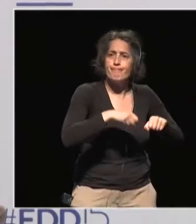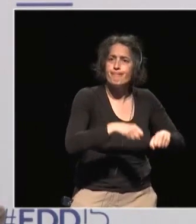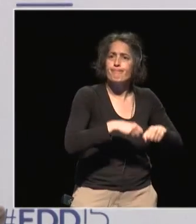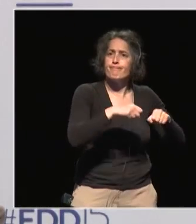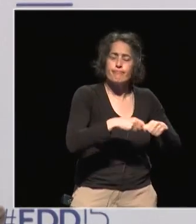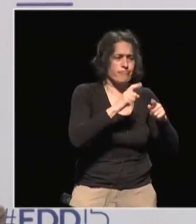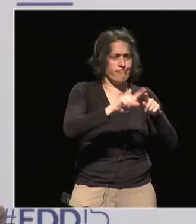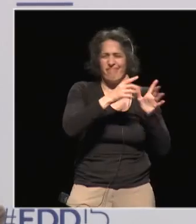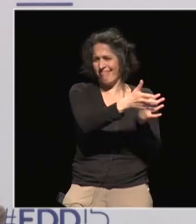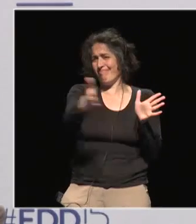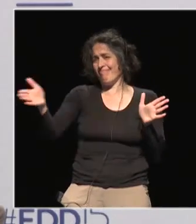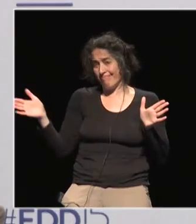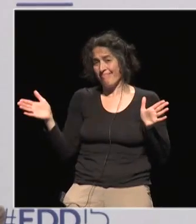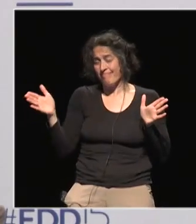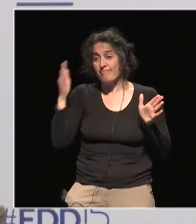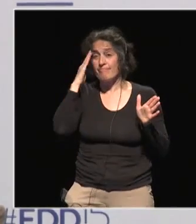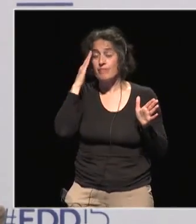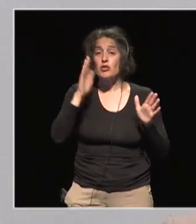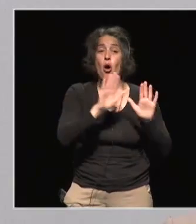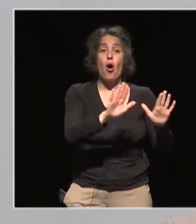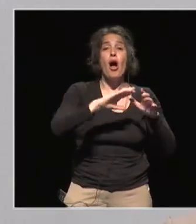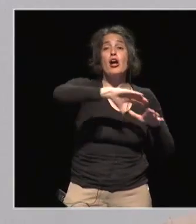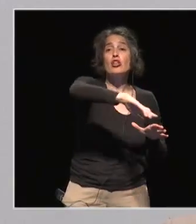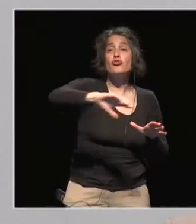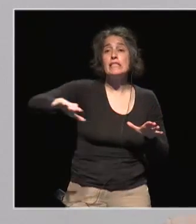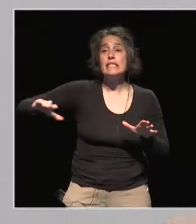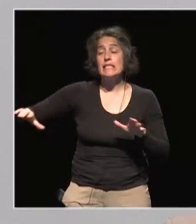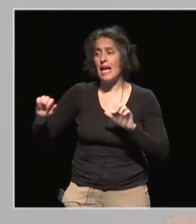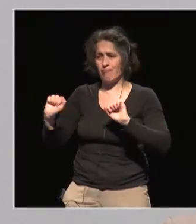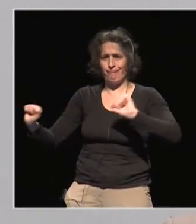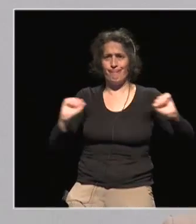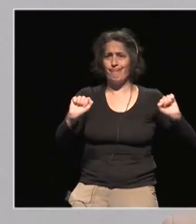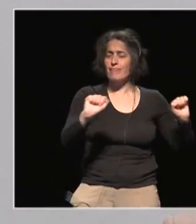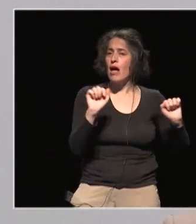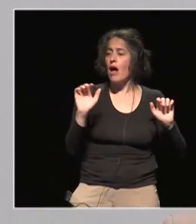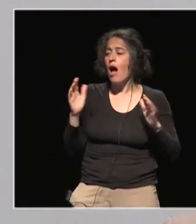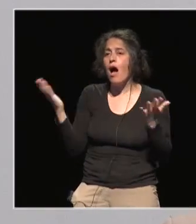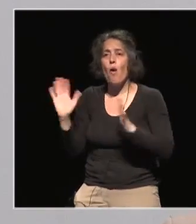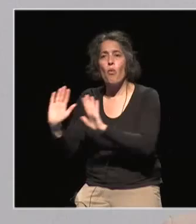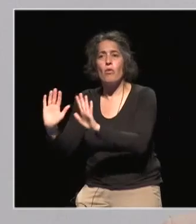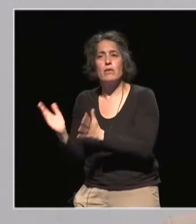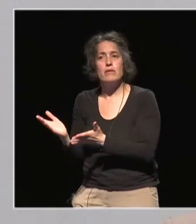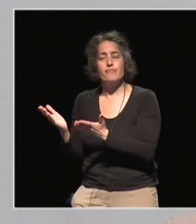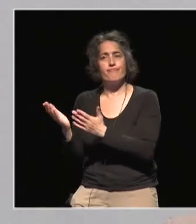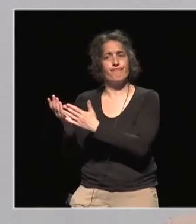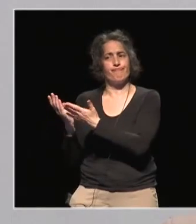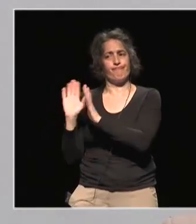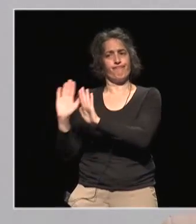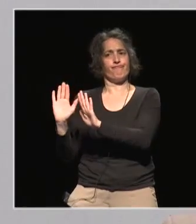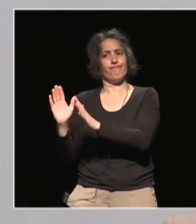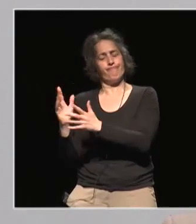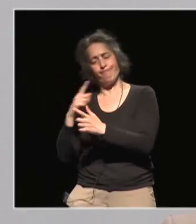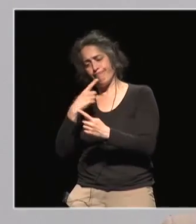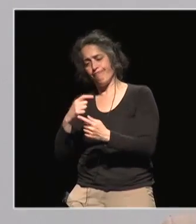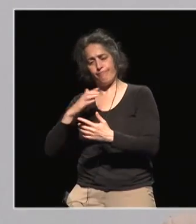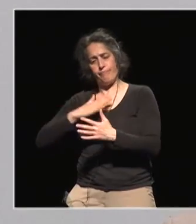line out what is good for their own country and for climate change, and also what on top of that could be